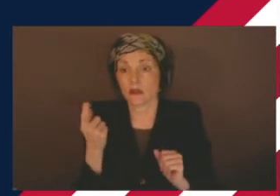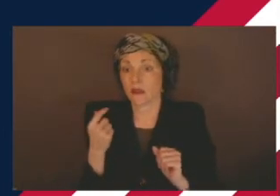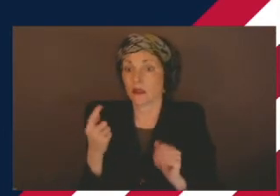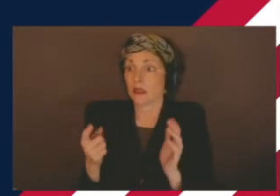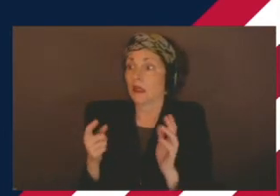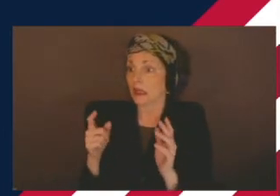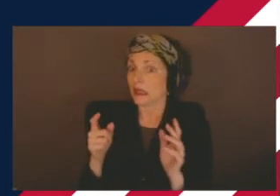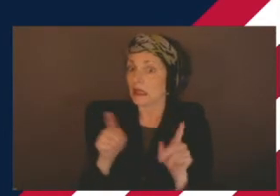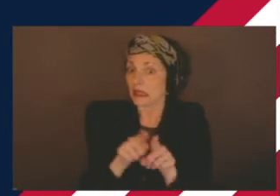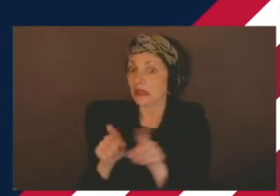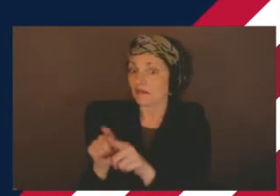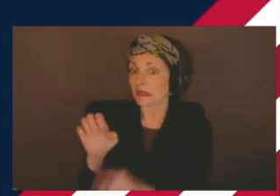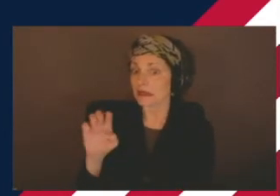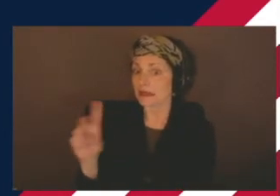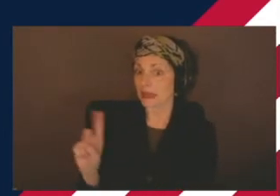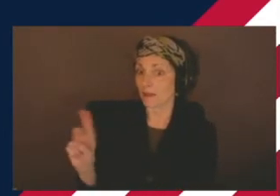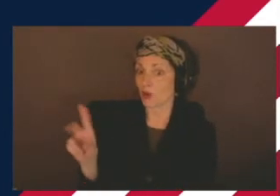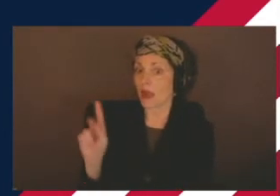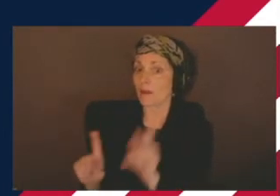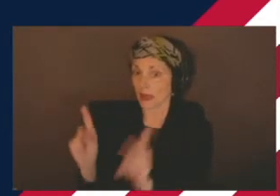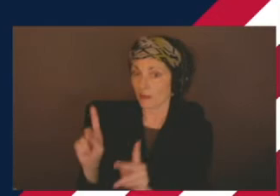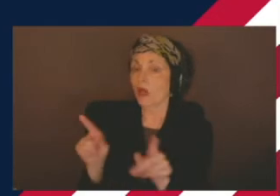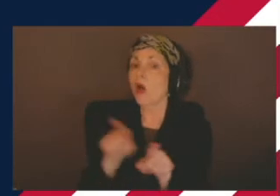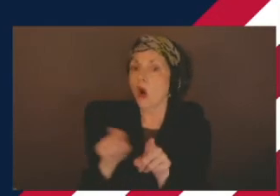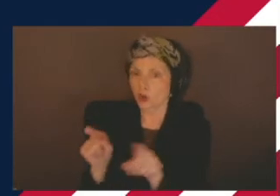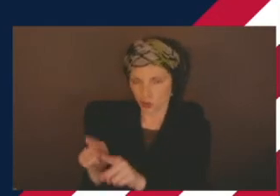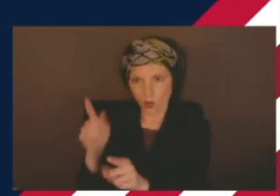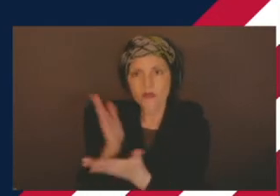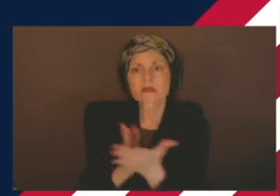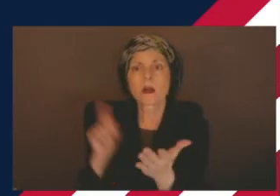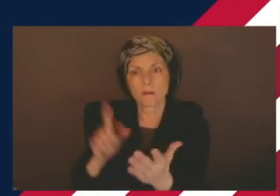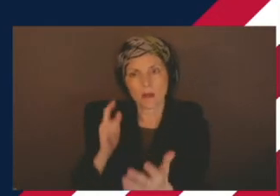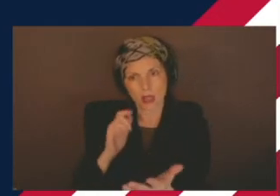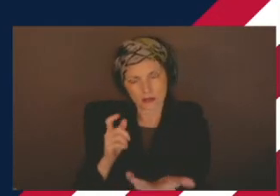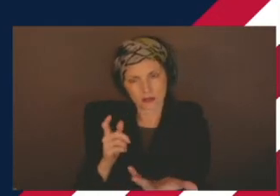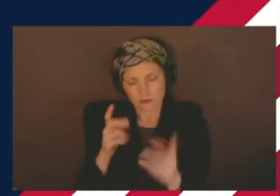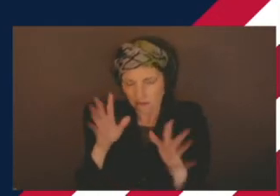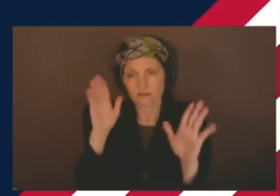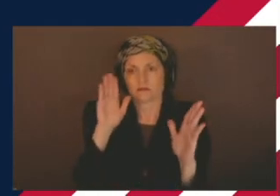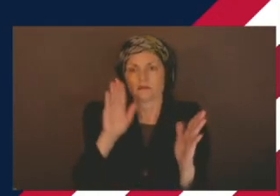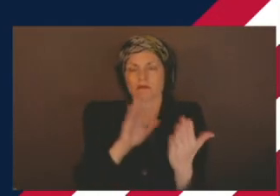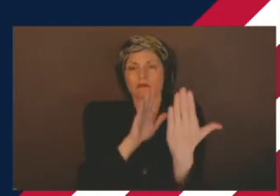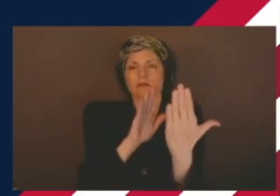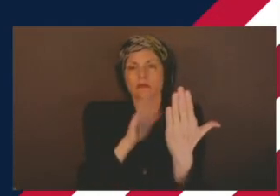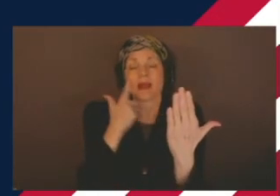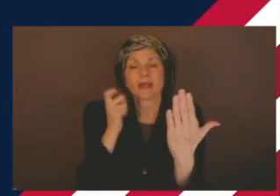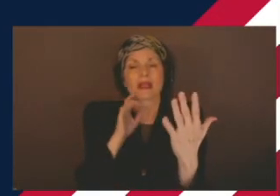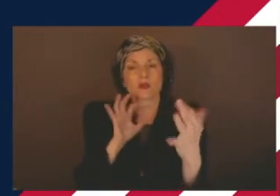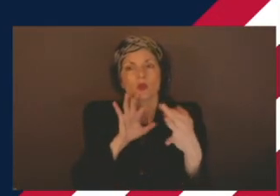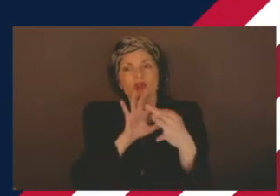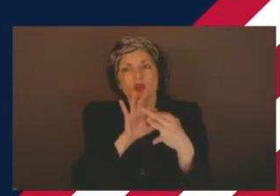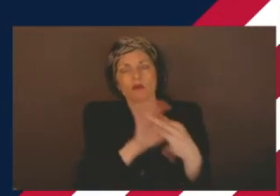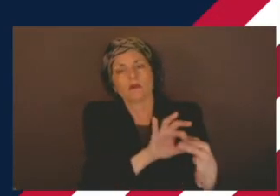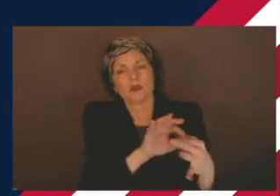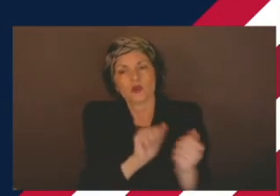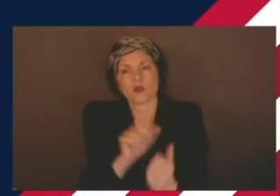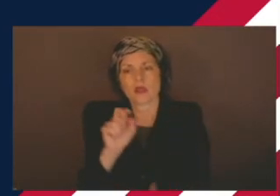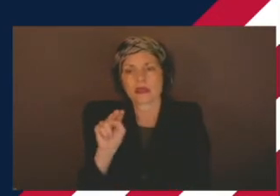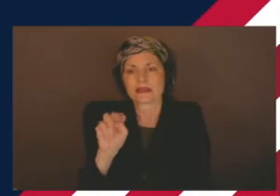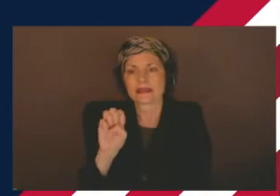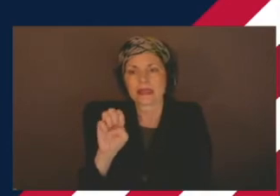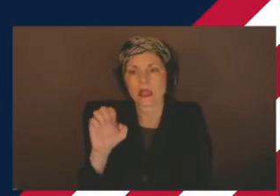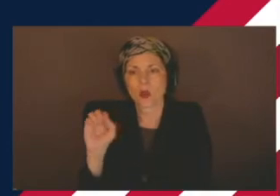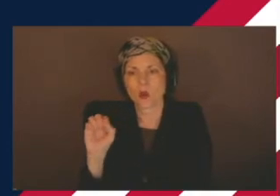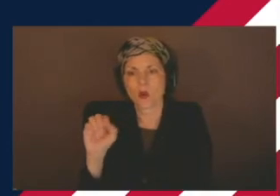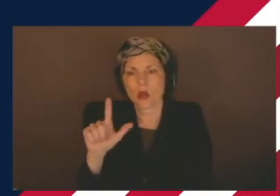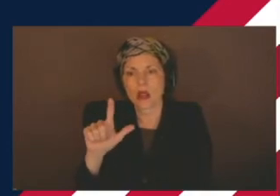it all on Republicans, because too often we have been too hooked to a neoliberalism attitude. We take care of the middle class and